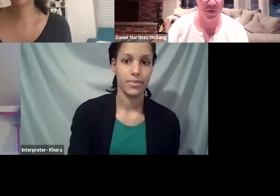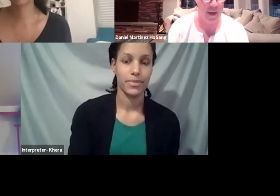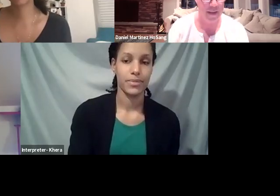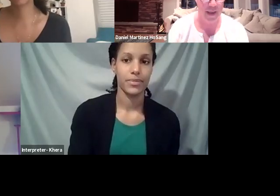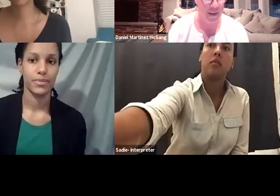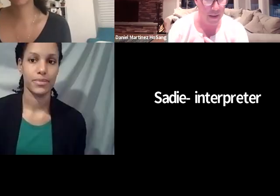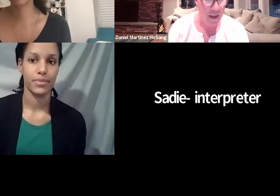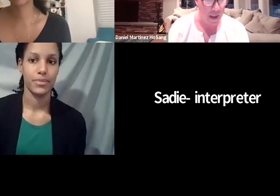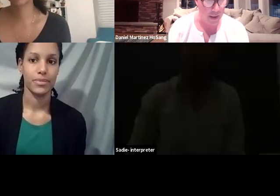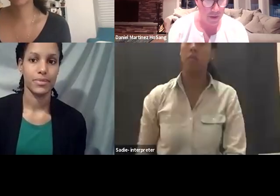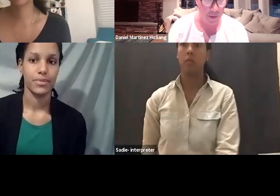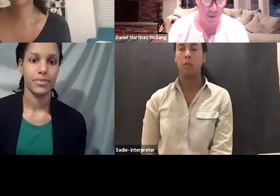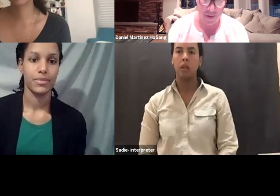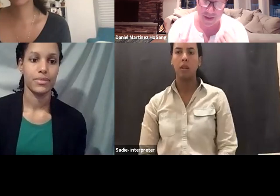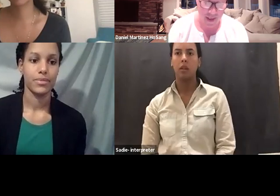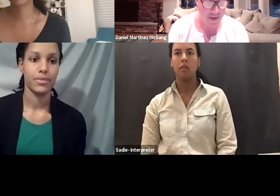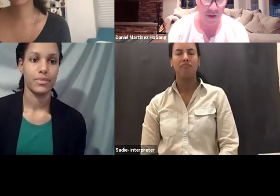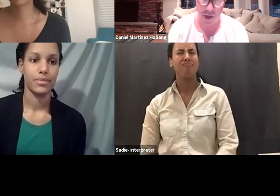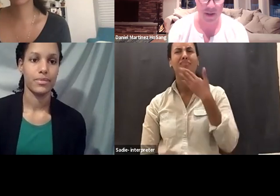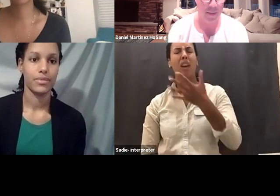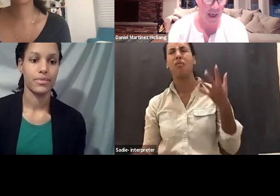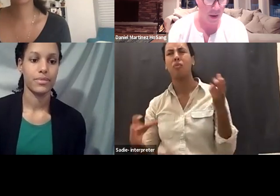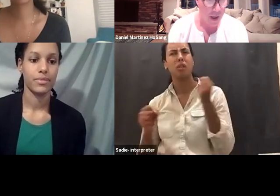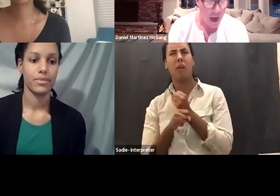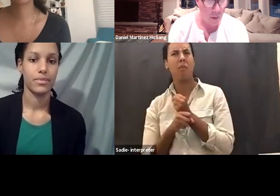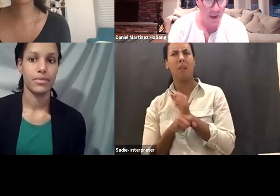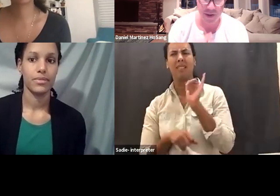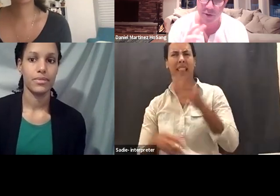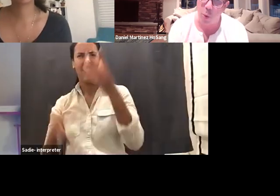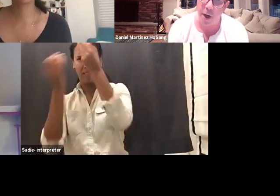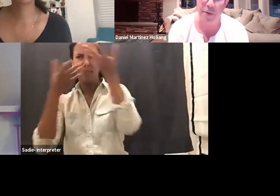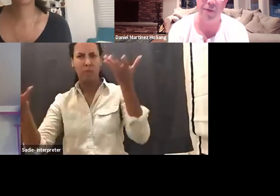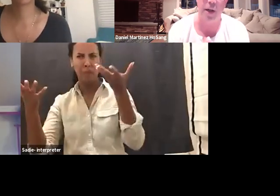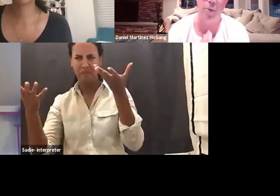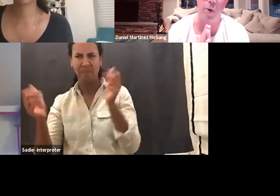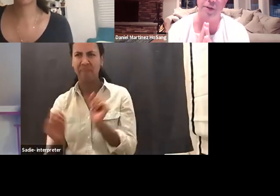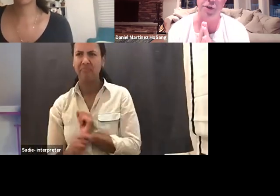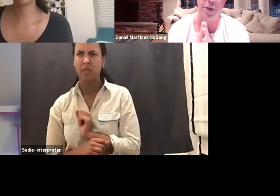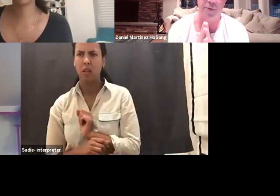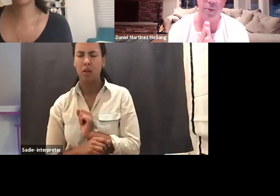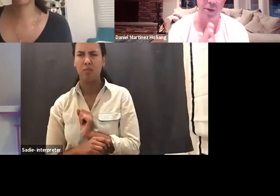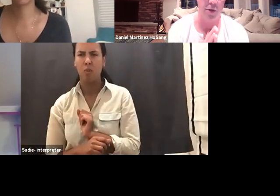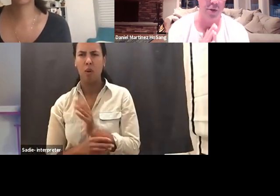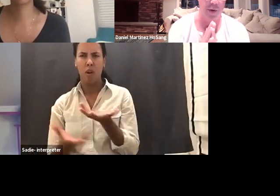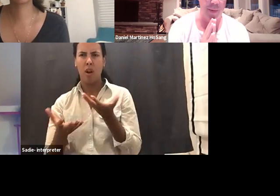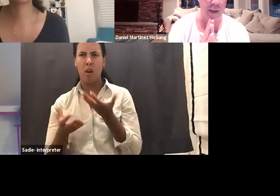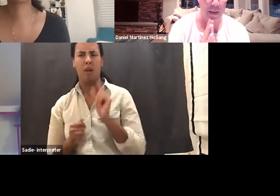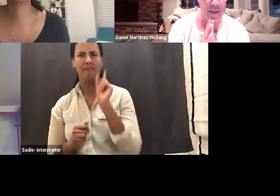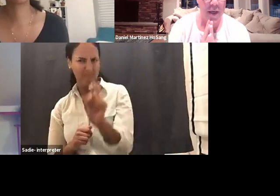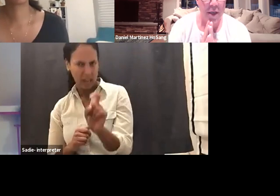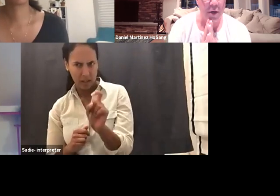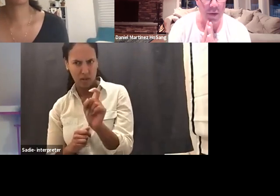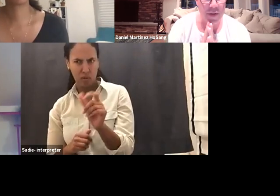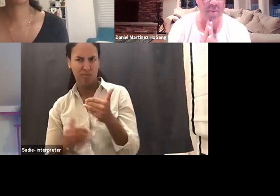complex trends. And again, to reinforce, this is data that's just coming out. I want to just ask one follow-up question before we turn to our other